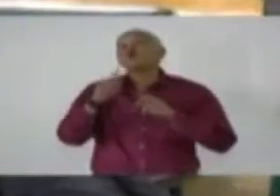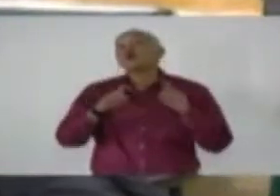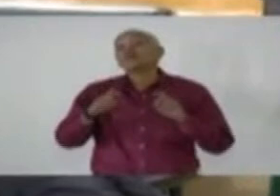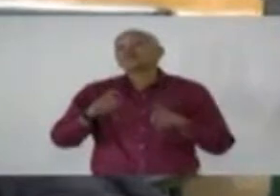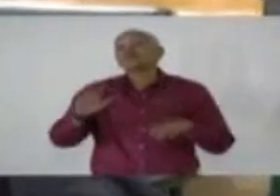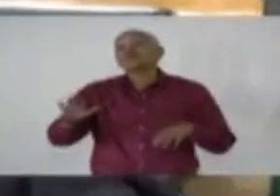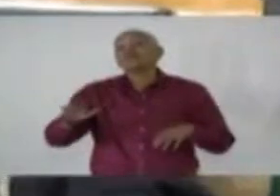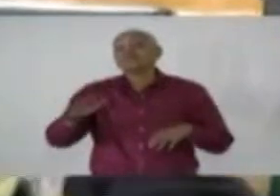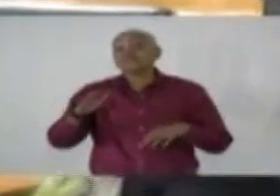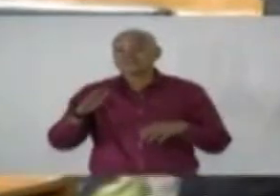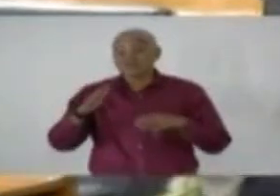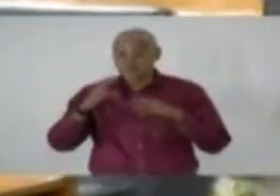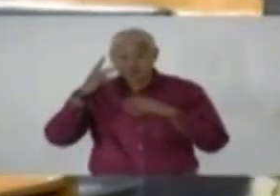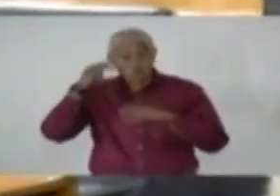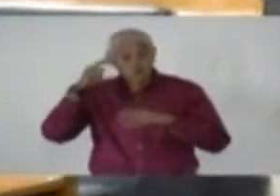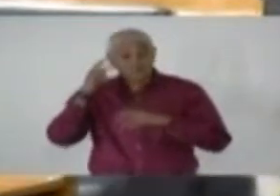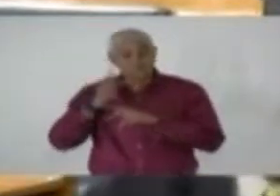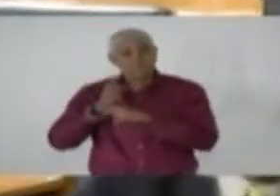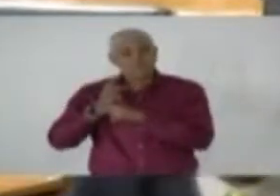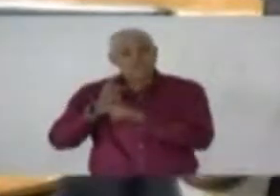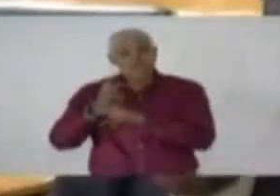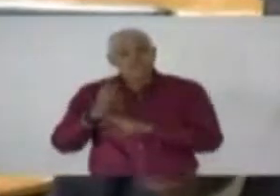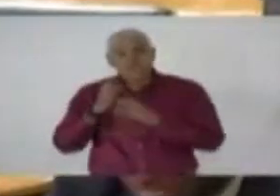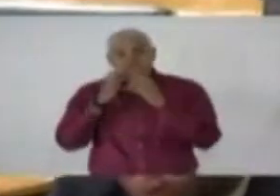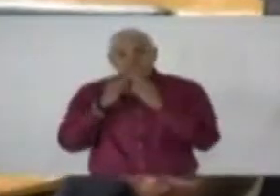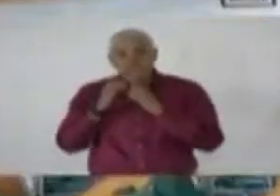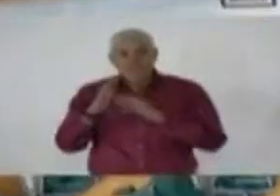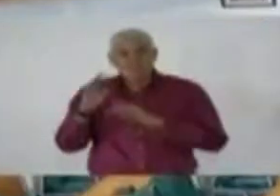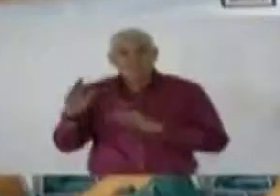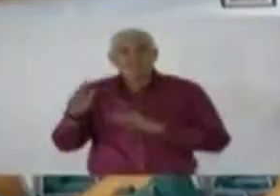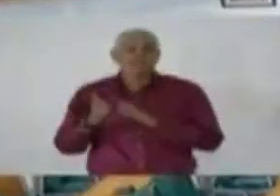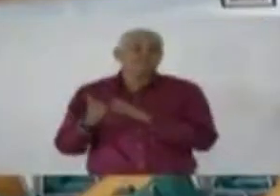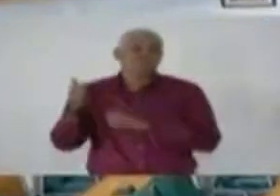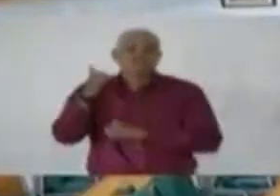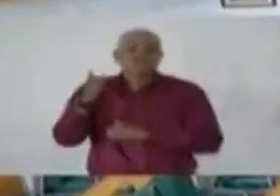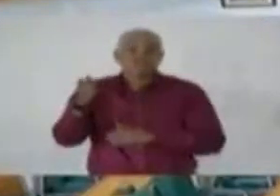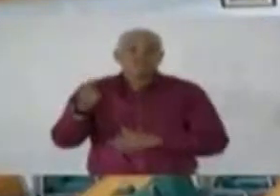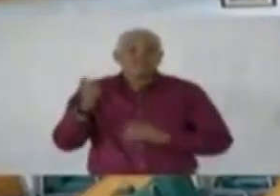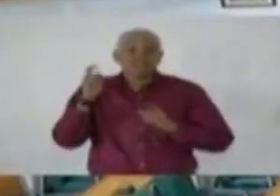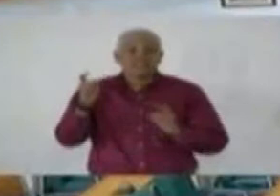carer-in-chief. Give him his credit.